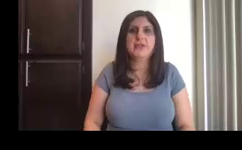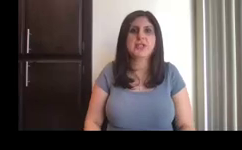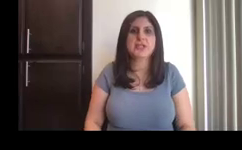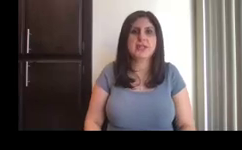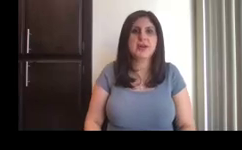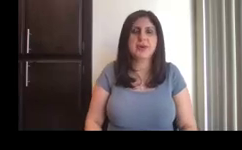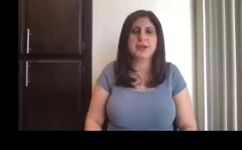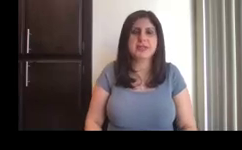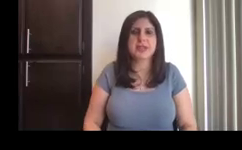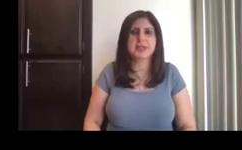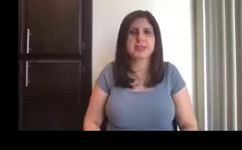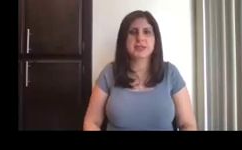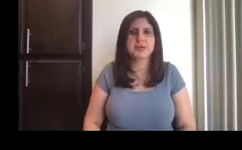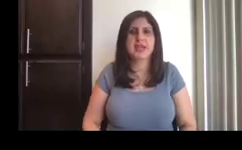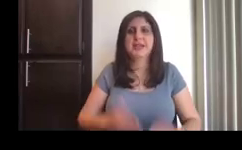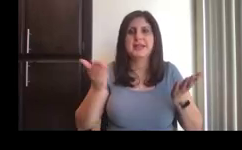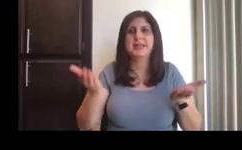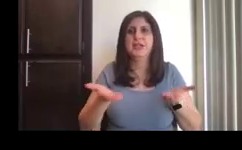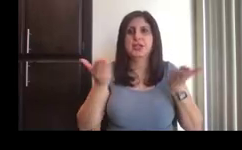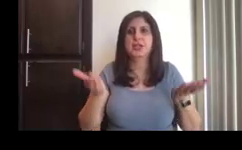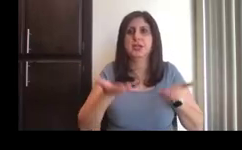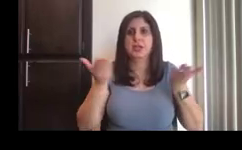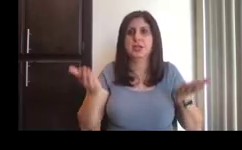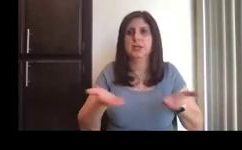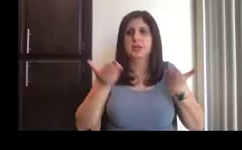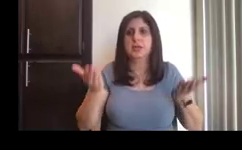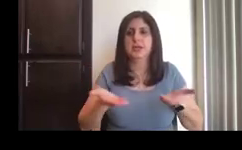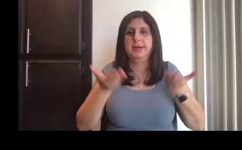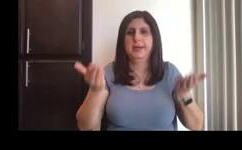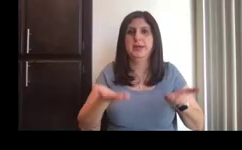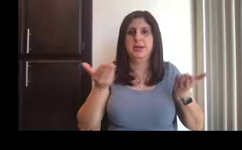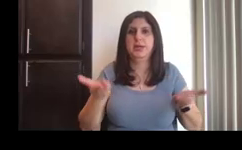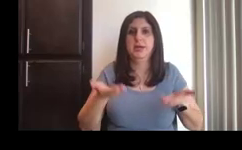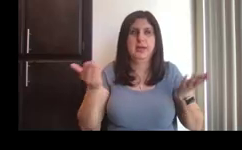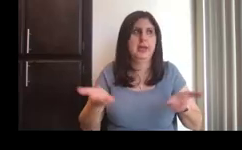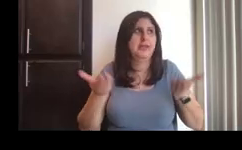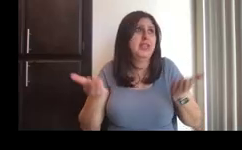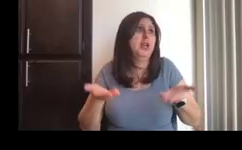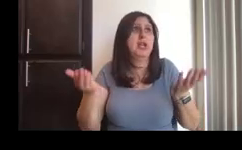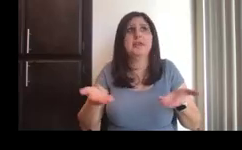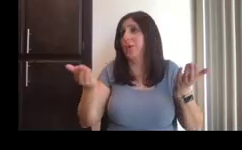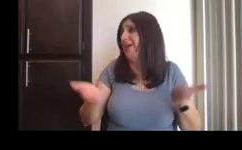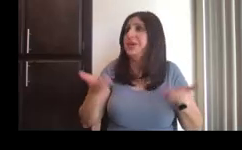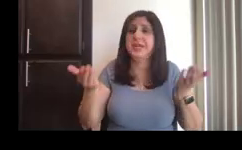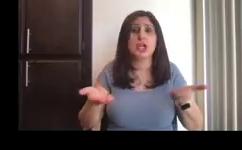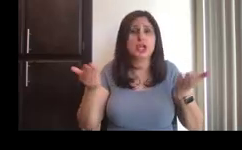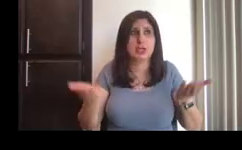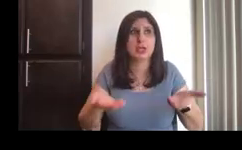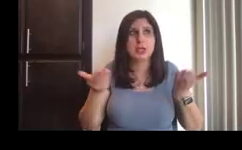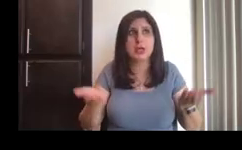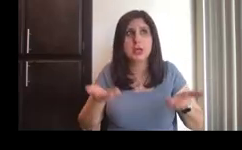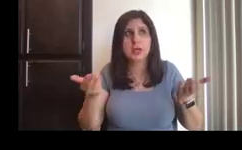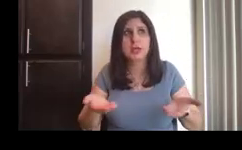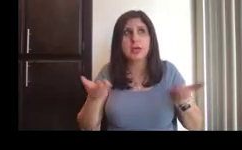Okay, here versus there. We already discussed these two signs. Here. Here. I live here. I live around